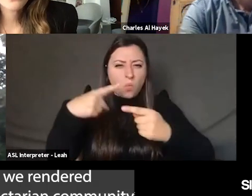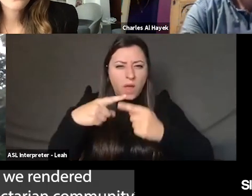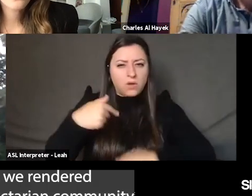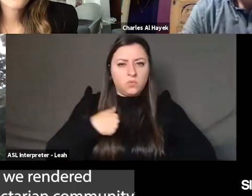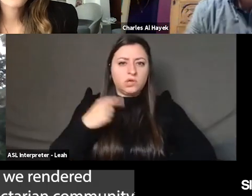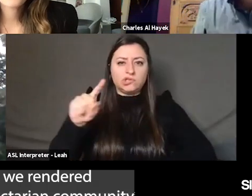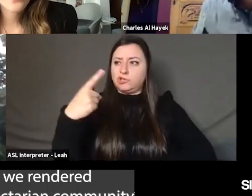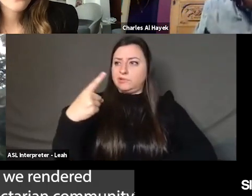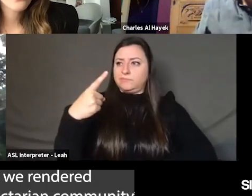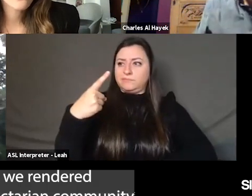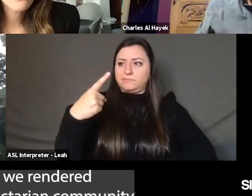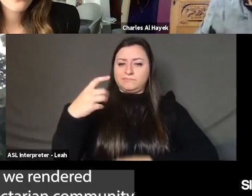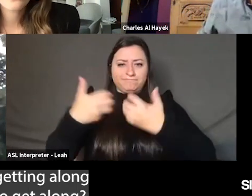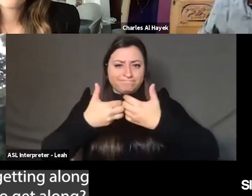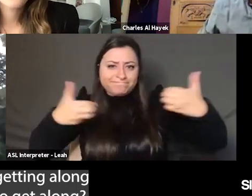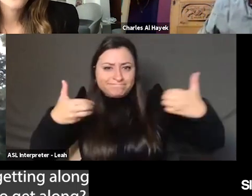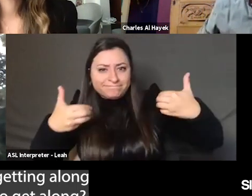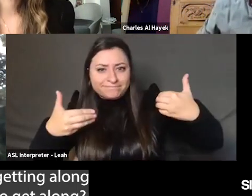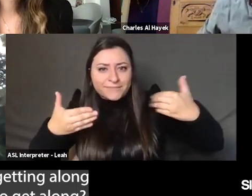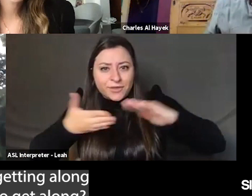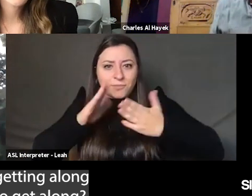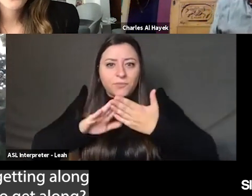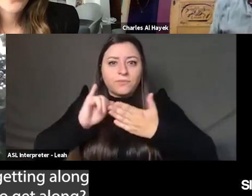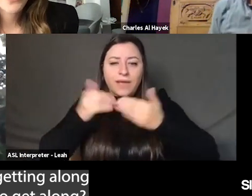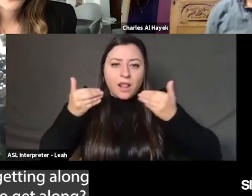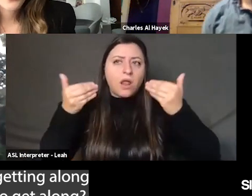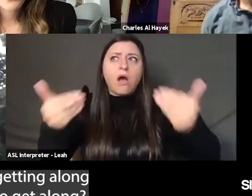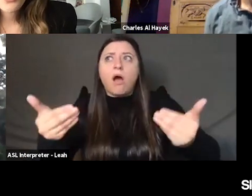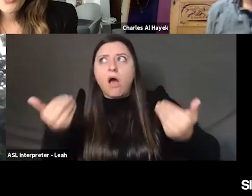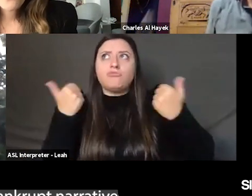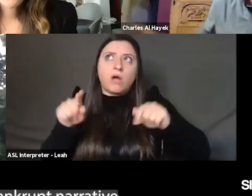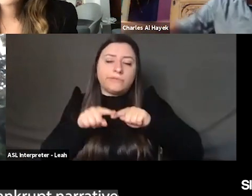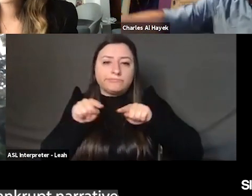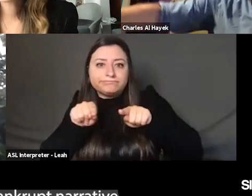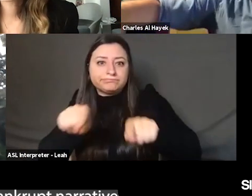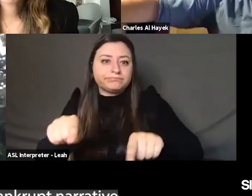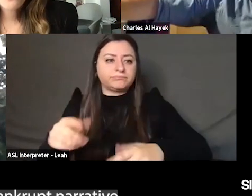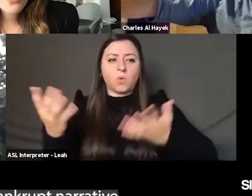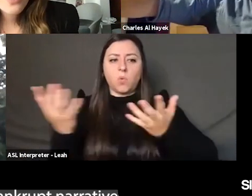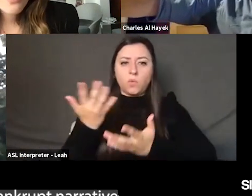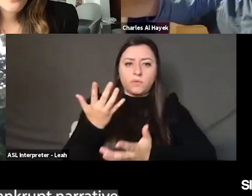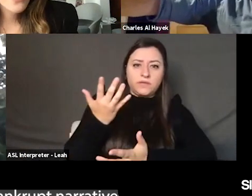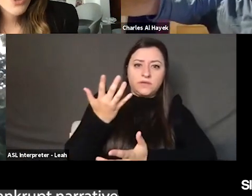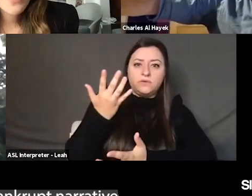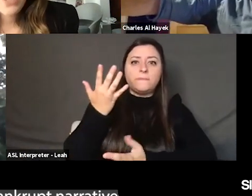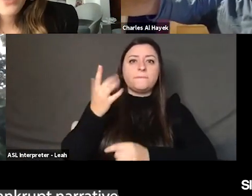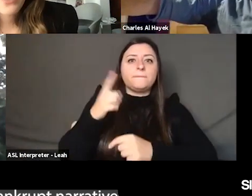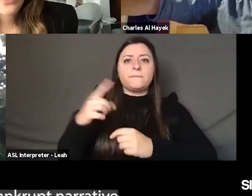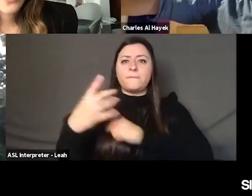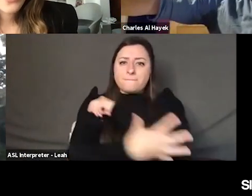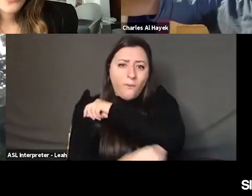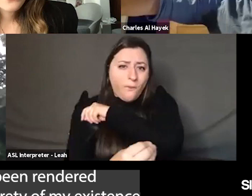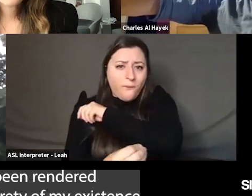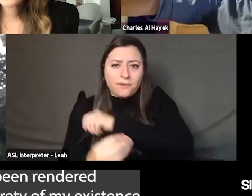just being a sectarian community that's just getting along or trying to get along? What a poor, bankrupt